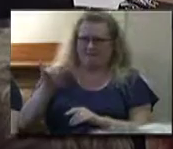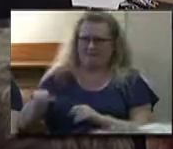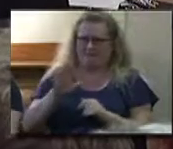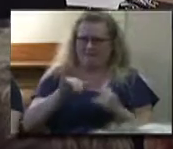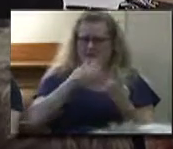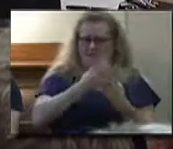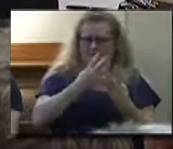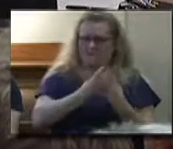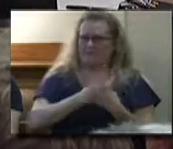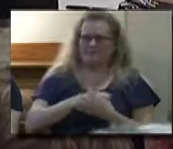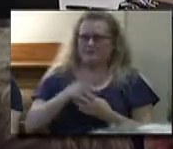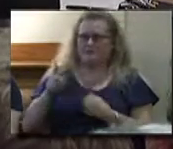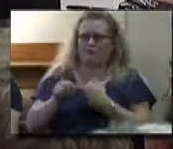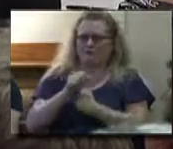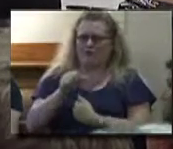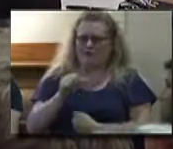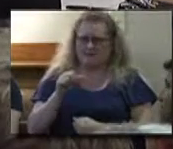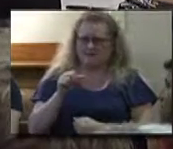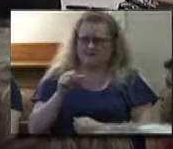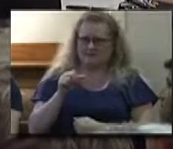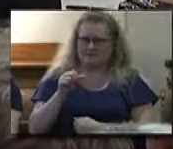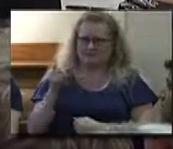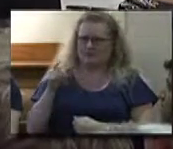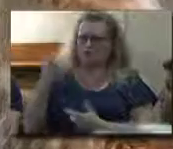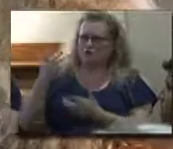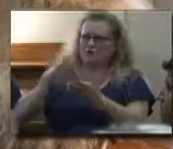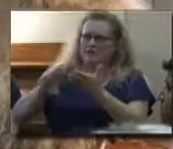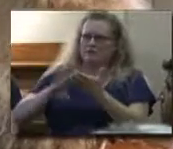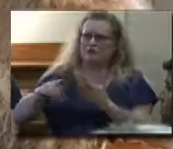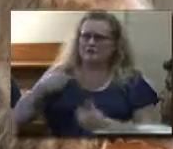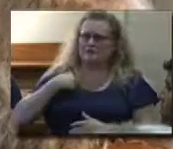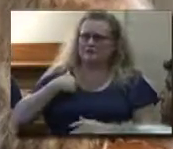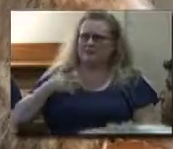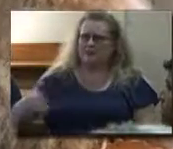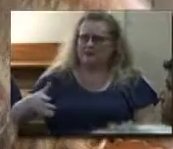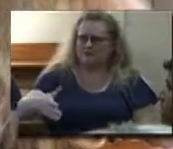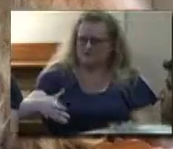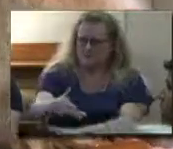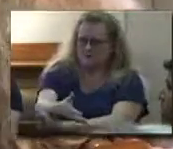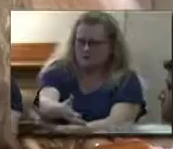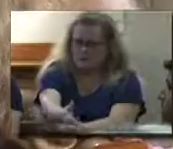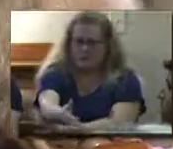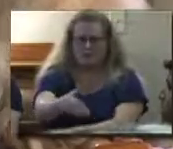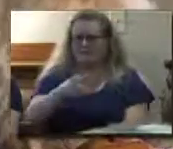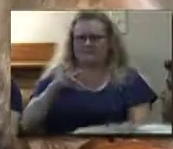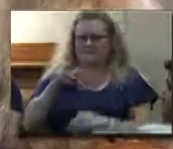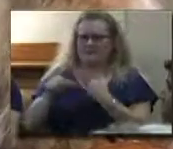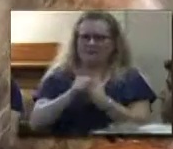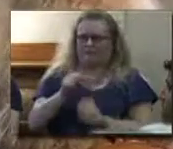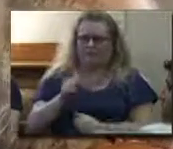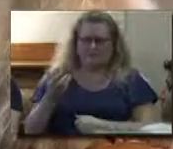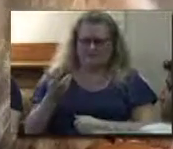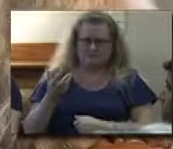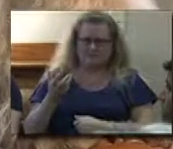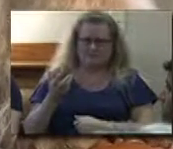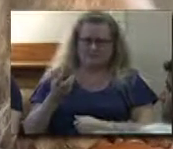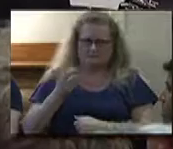is a threat. Even just, oh, excuse me, can I, and then a reach, that's that kind